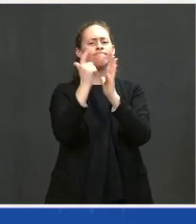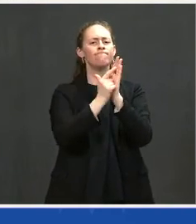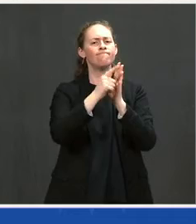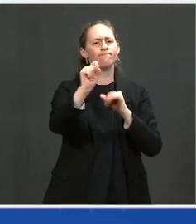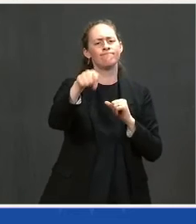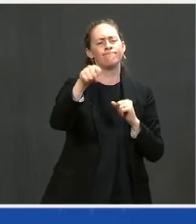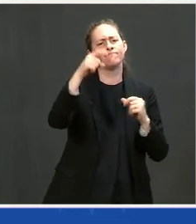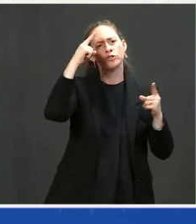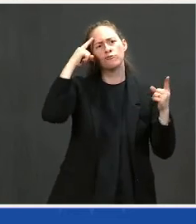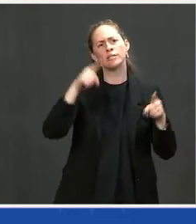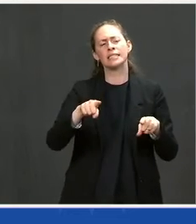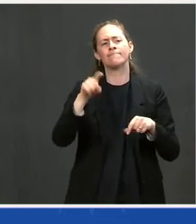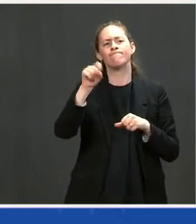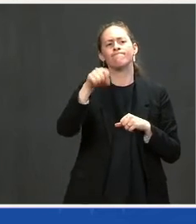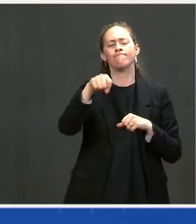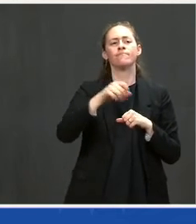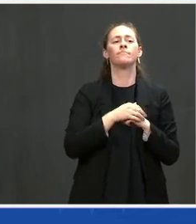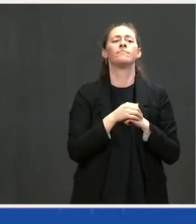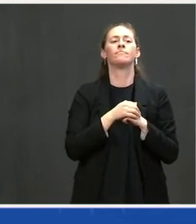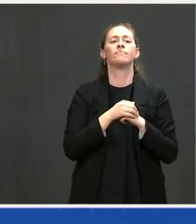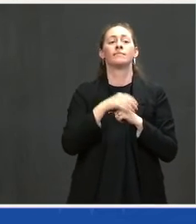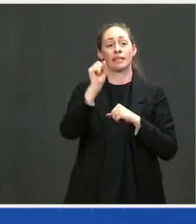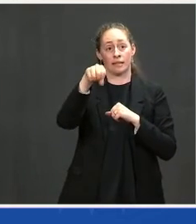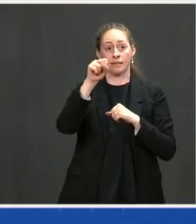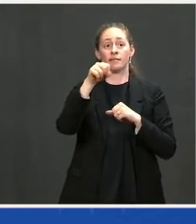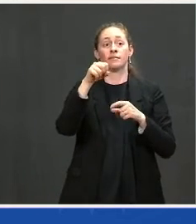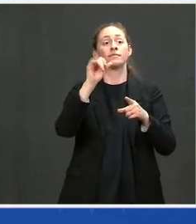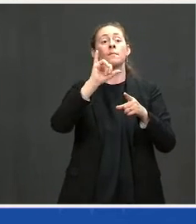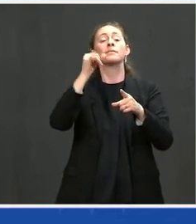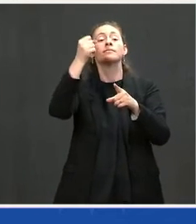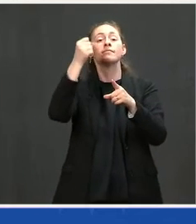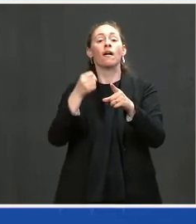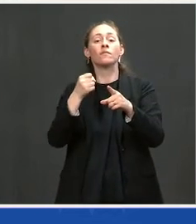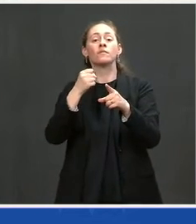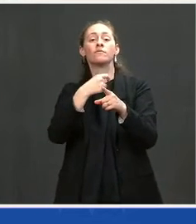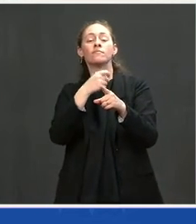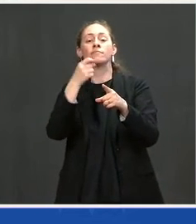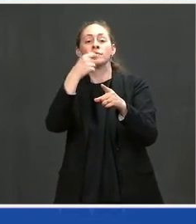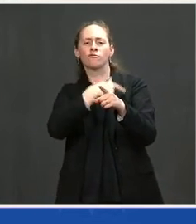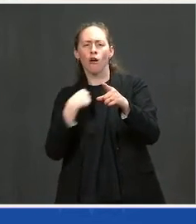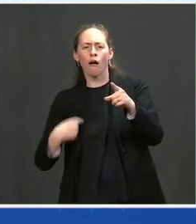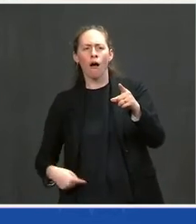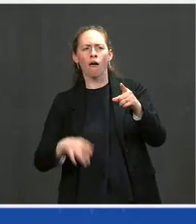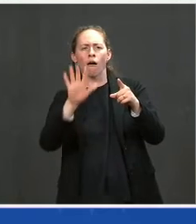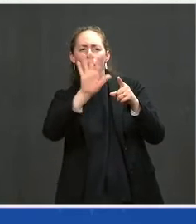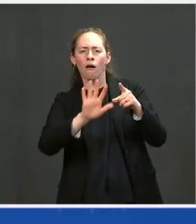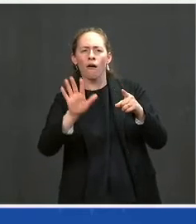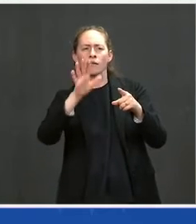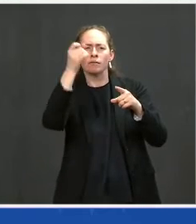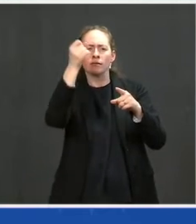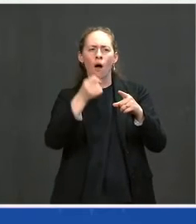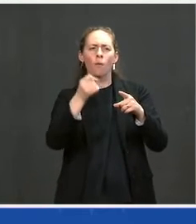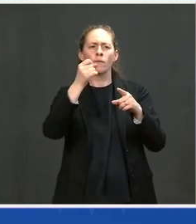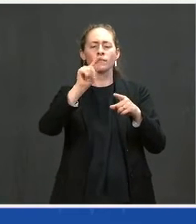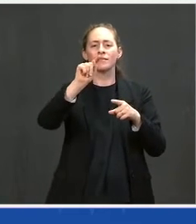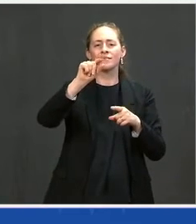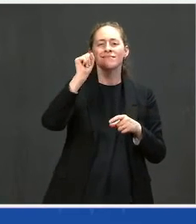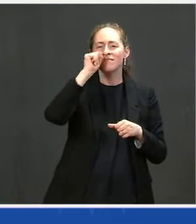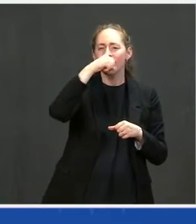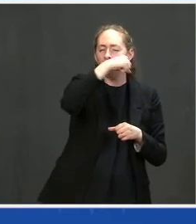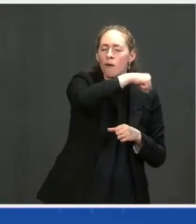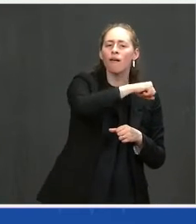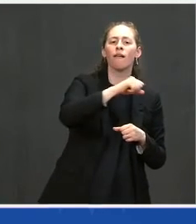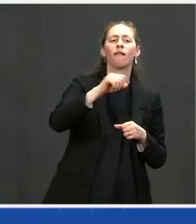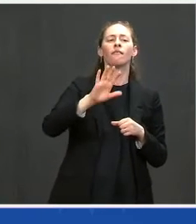the South China Sea or the North China Sea or the agreement made on Taiwan or a whole range of other things. And the